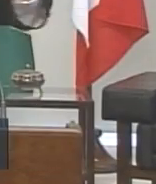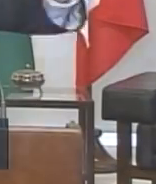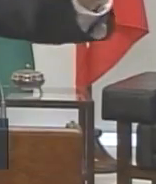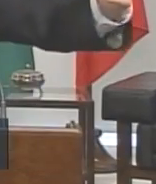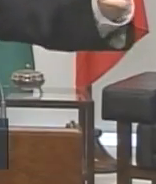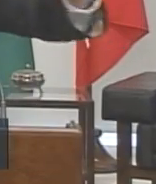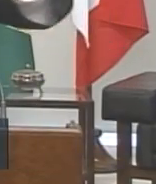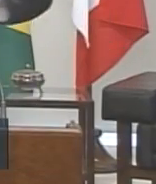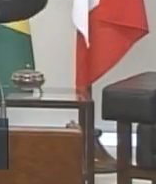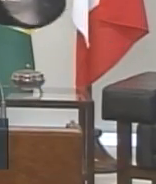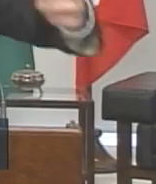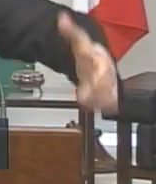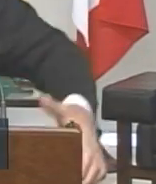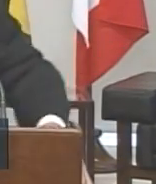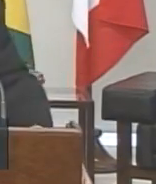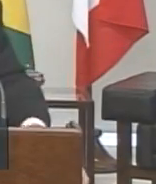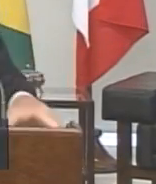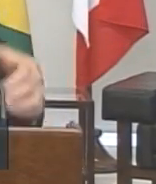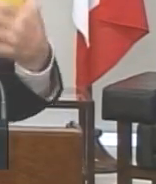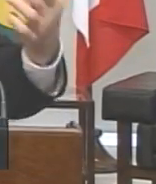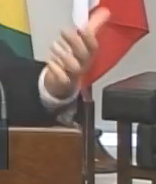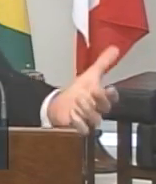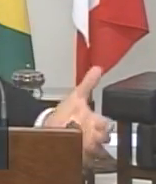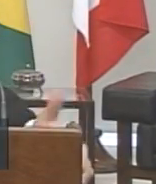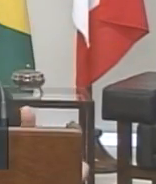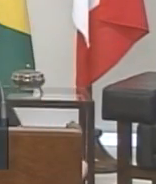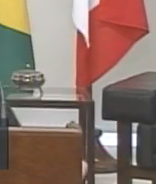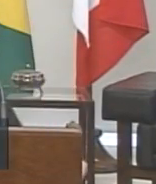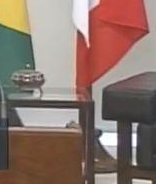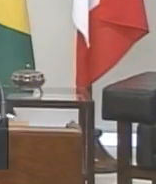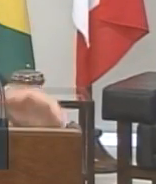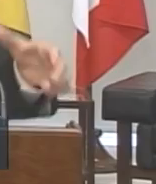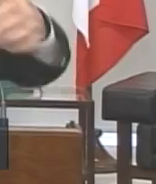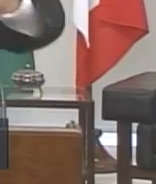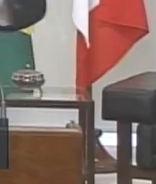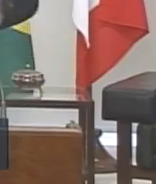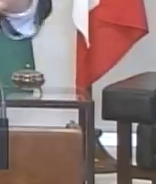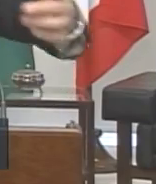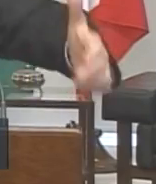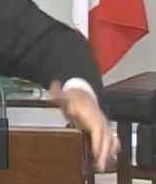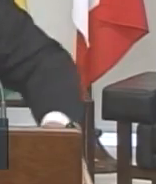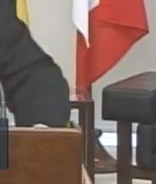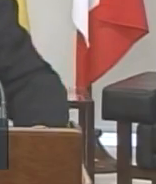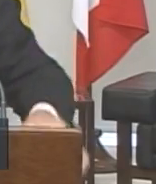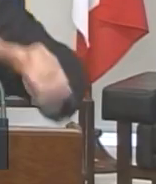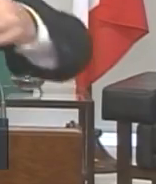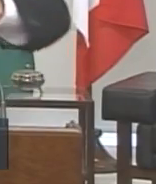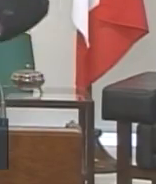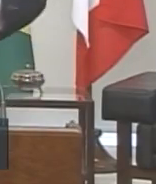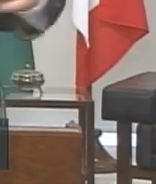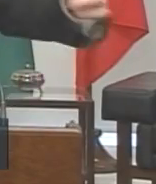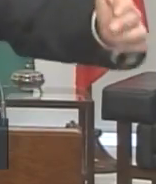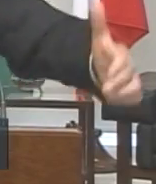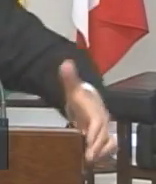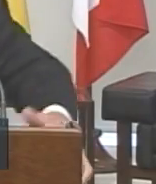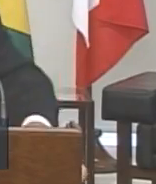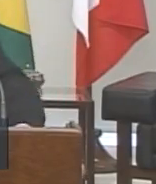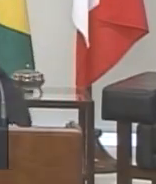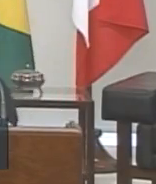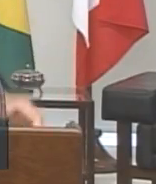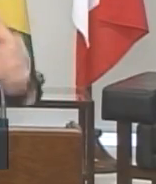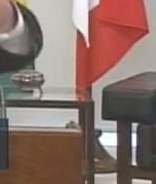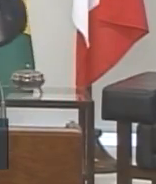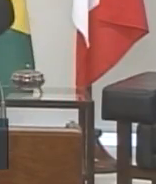a complete educational program, not simply in the classroom, but with visits to homes, seeing our